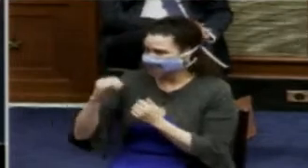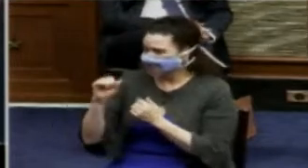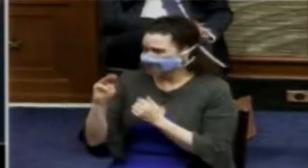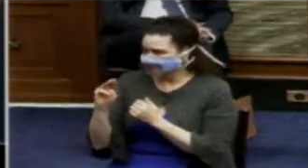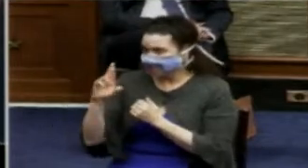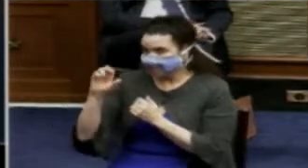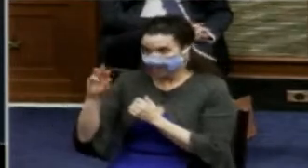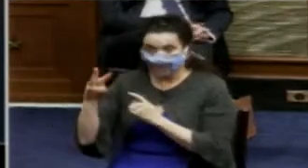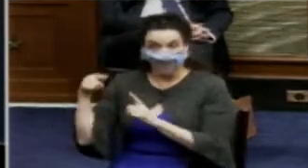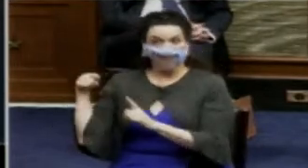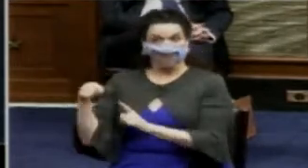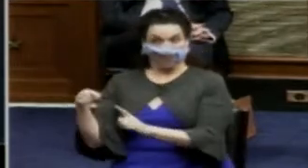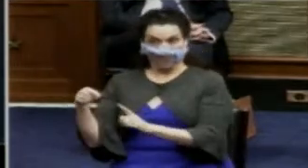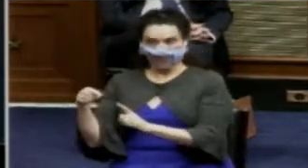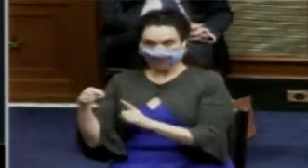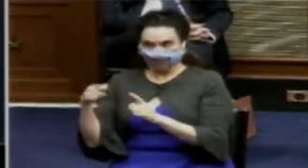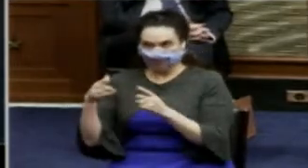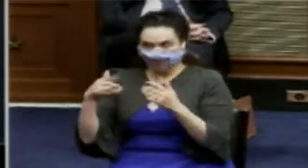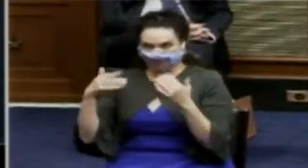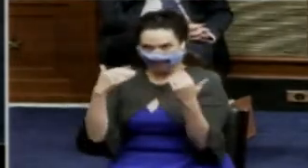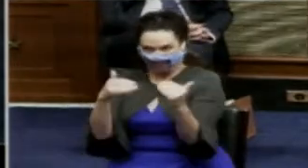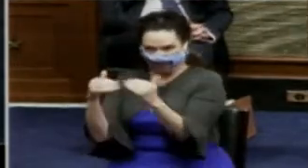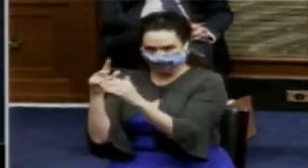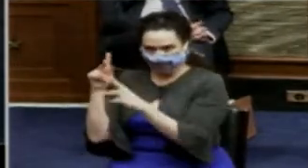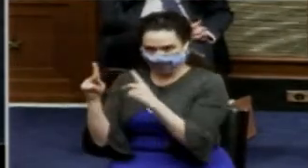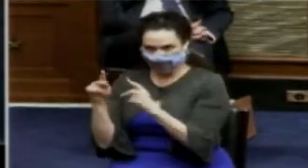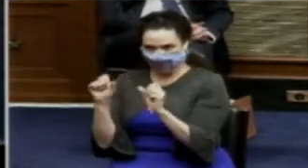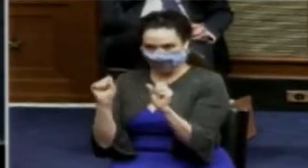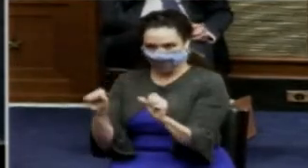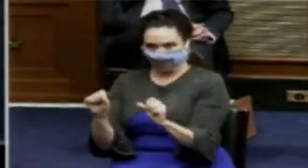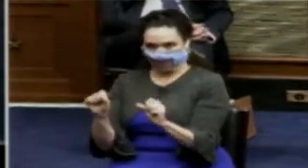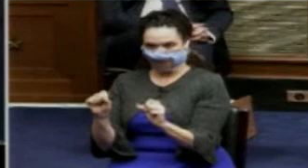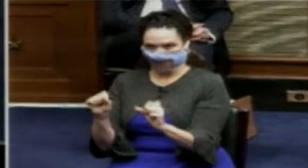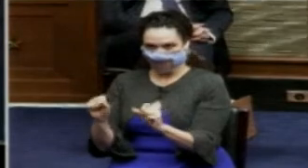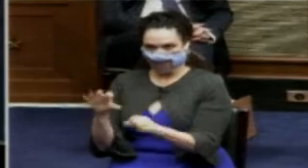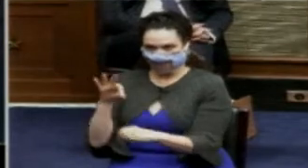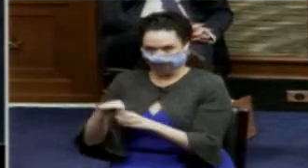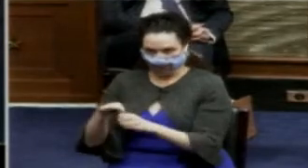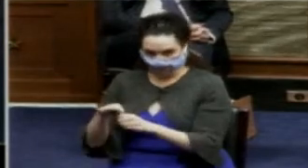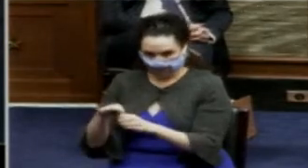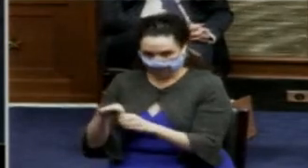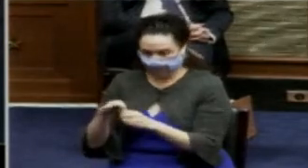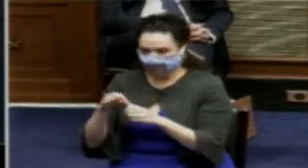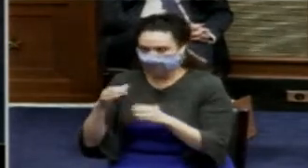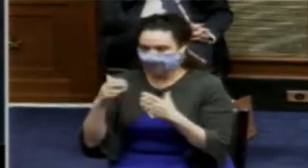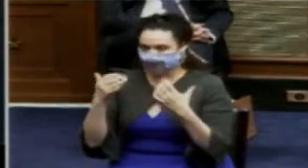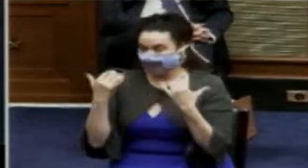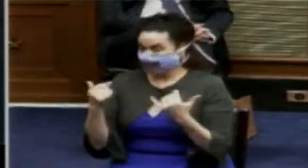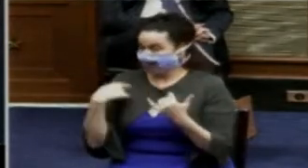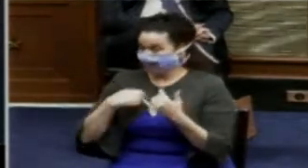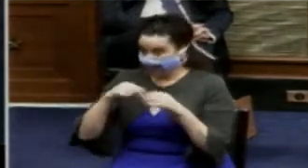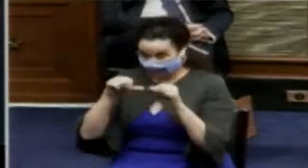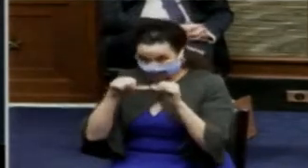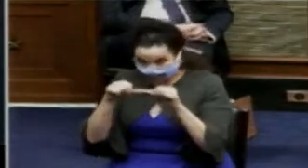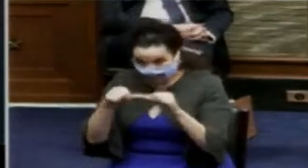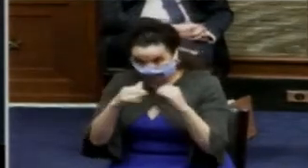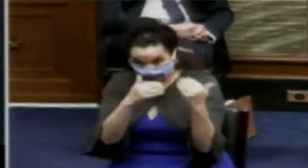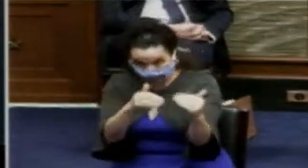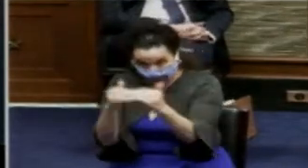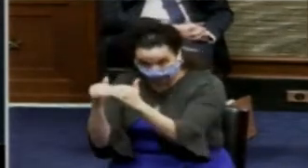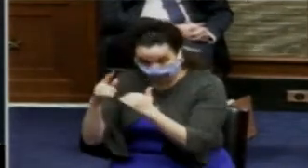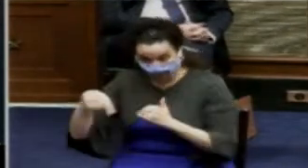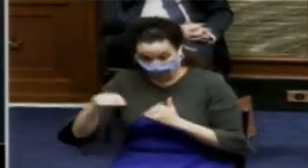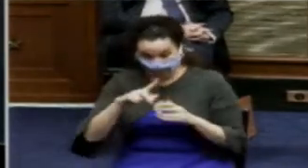vote. And I think we have to be looking at this issue of whether we continue to restrict the vote in DC in that